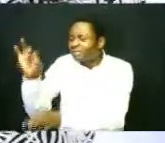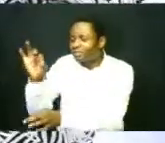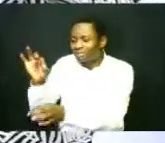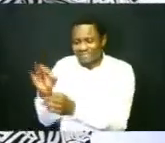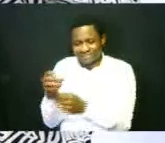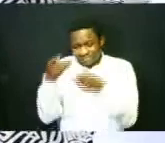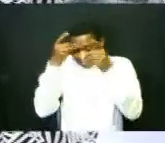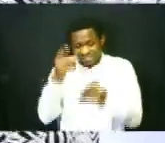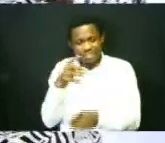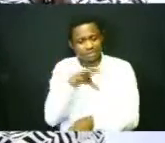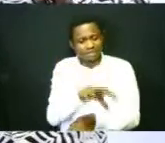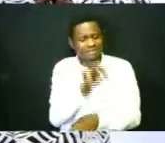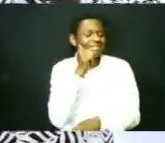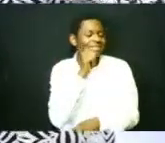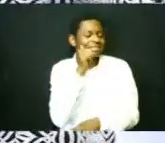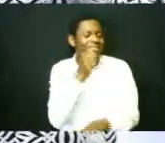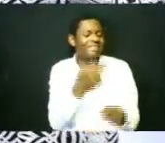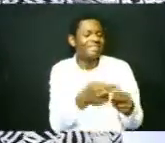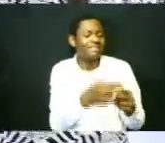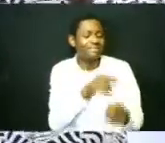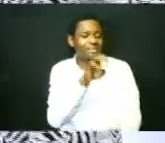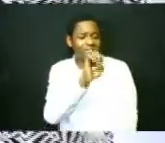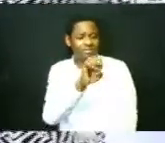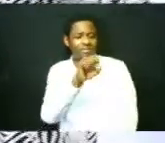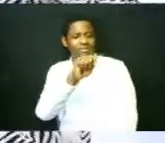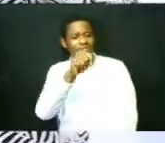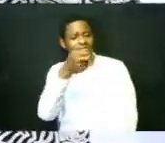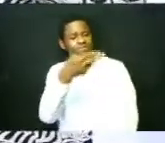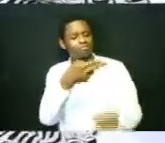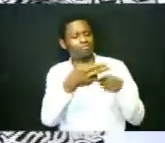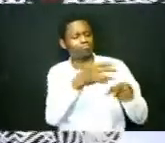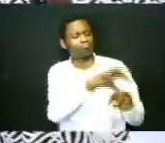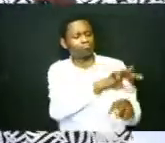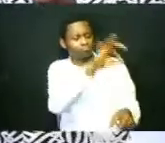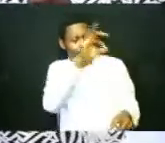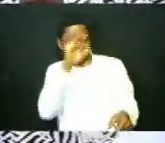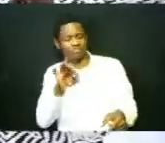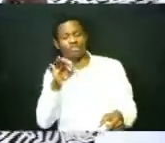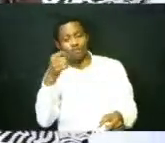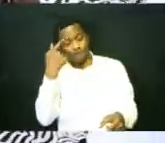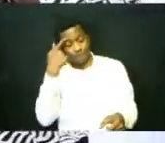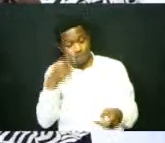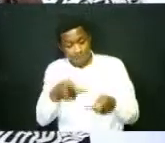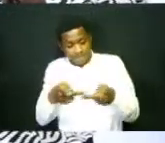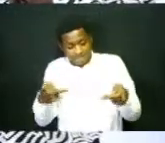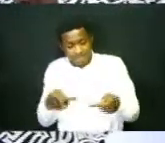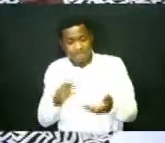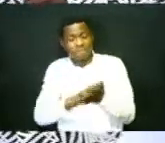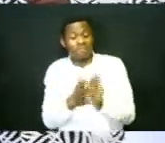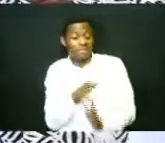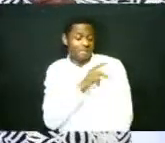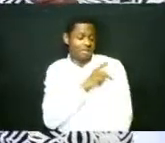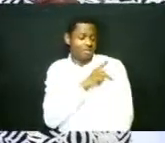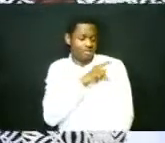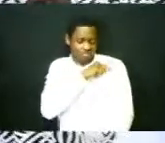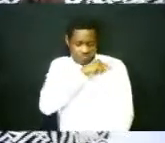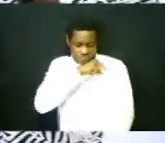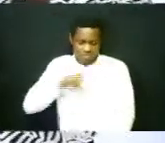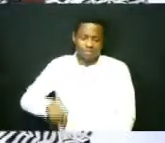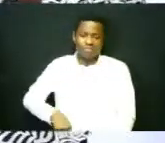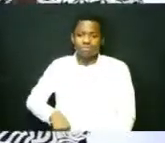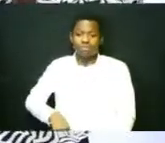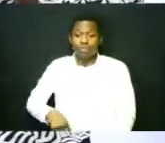Rubebia, now so Nippon in Ermono, not dancing or powder. When a man is chosen for the position he's not naturally